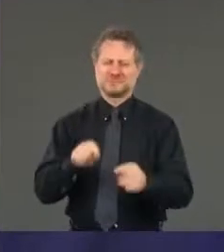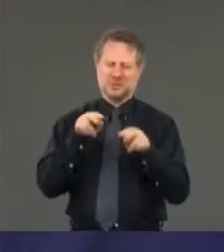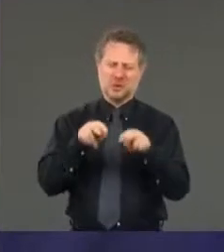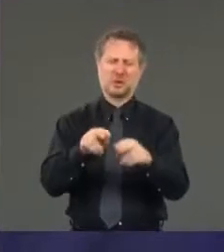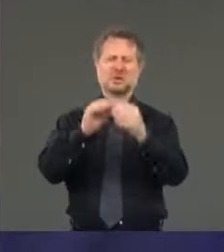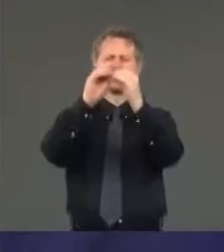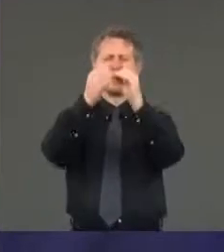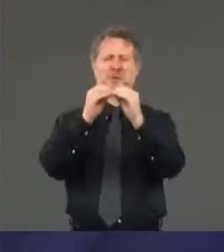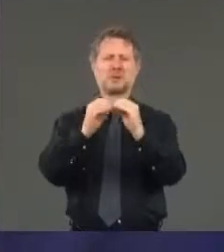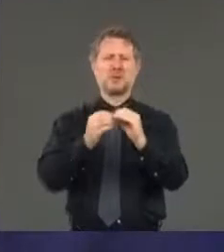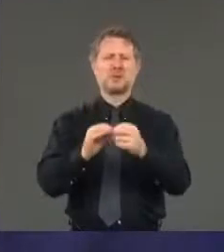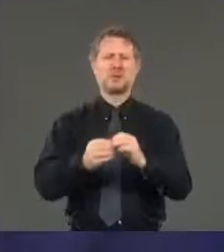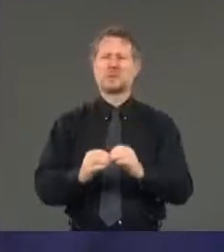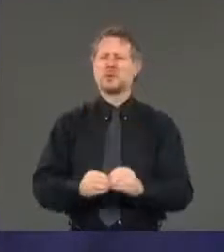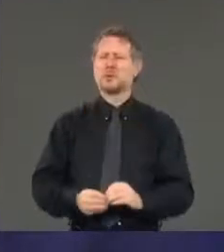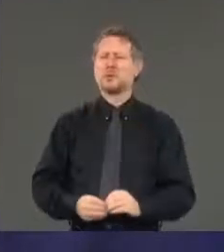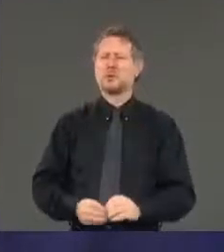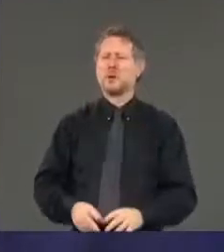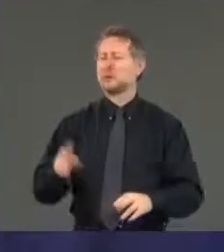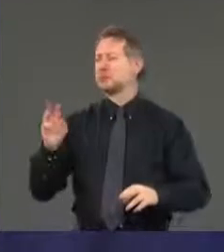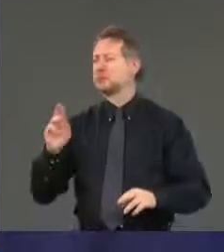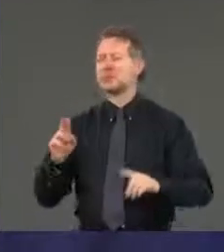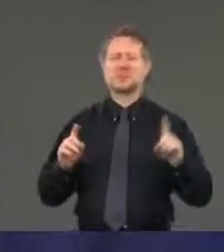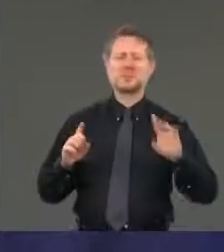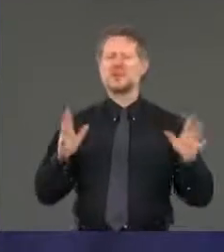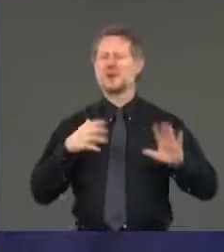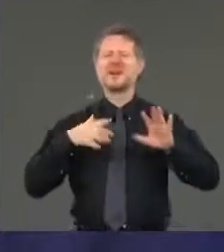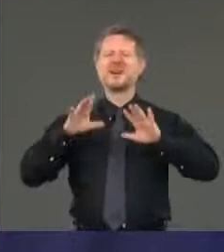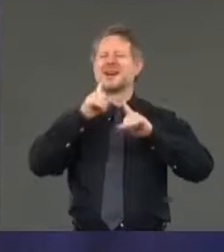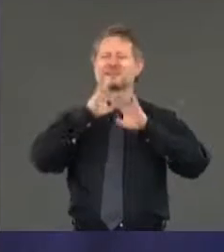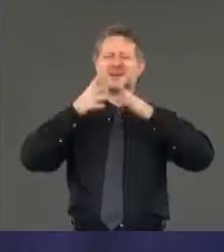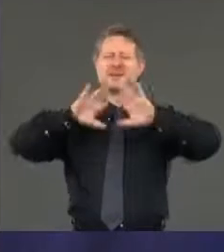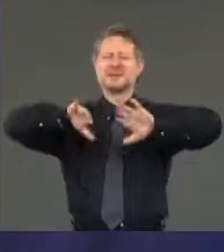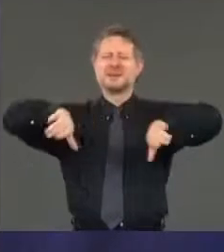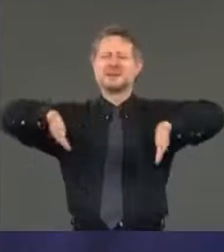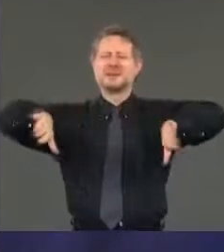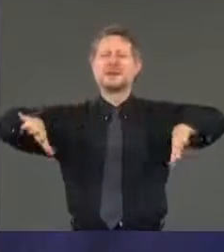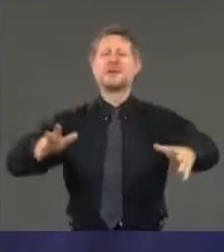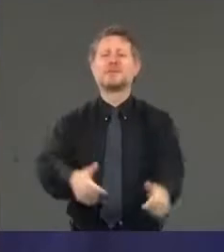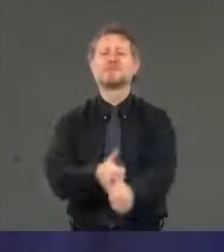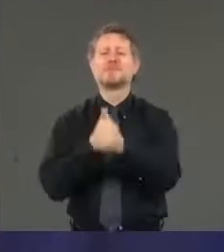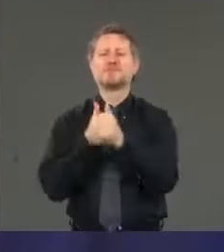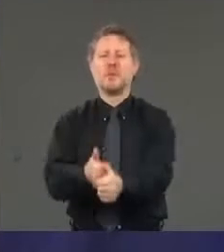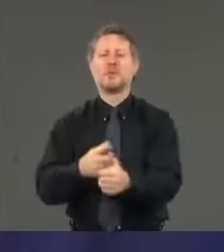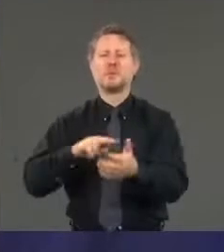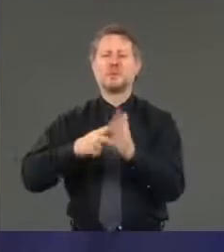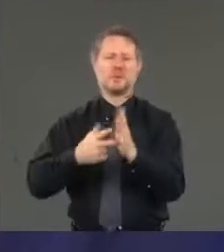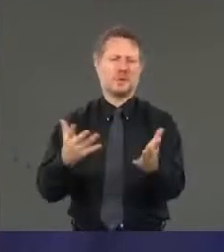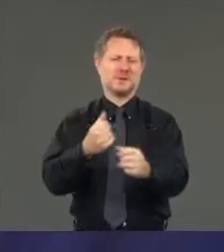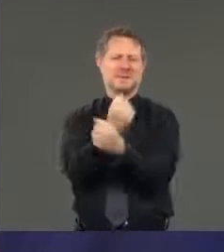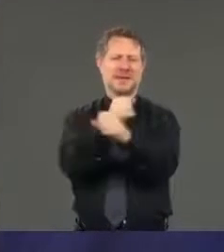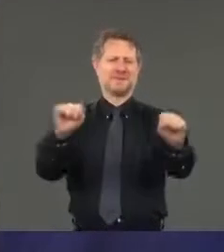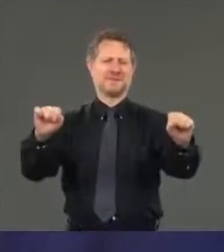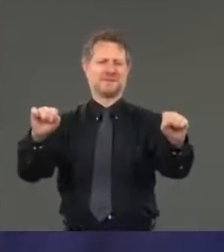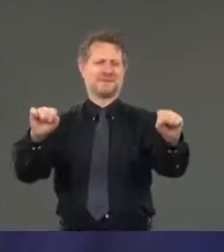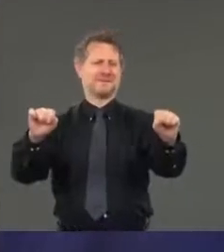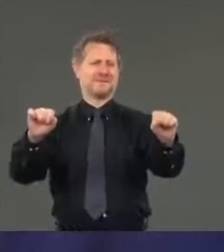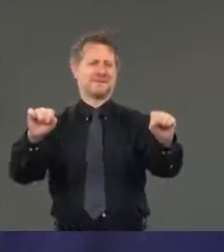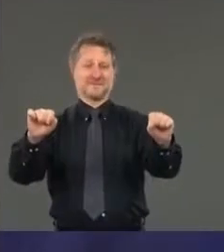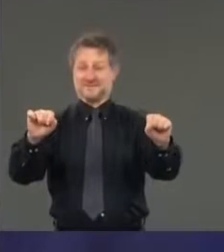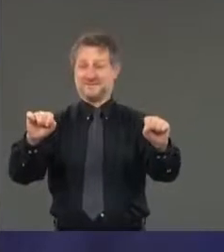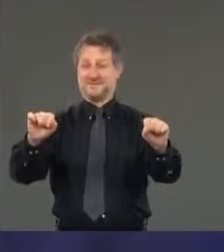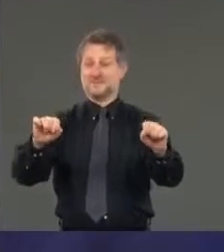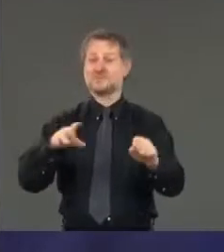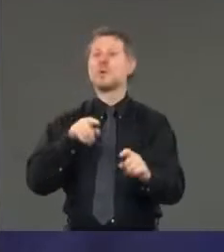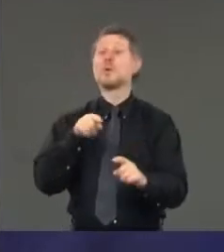here. And safe is safe. You know, what's safe for your health in New